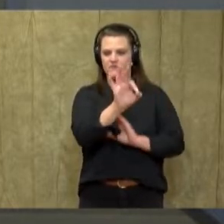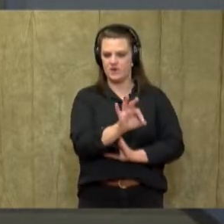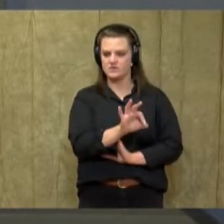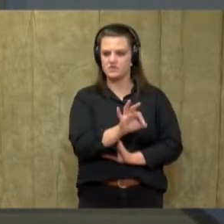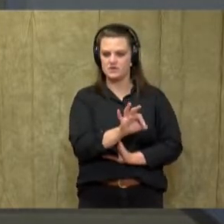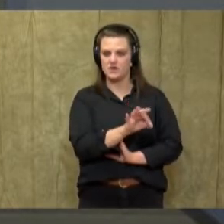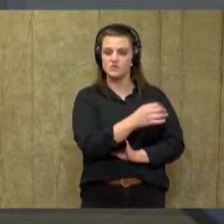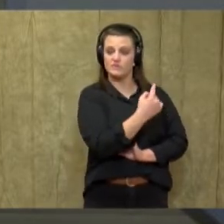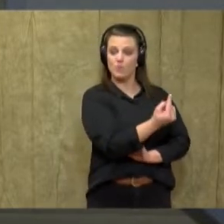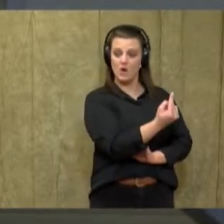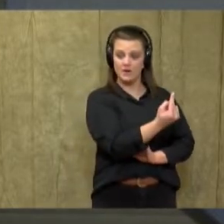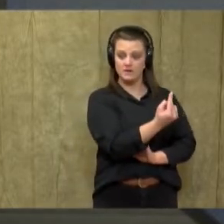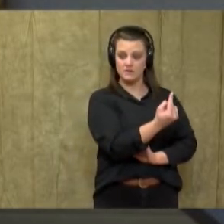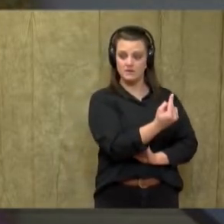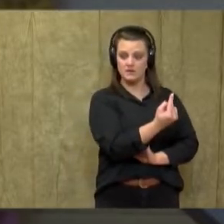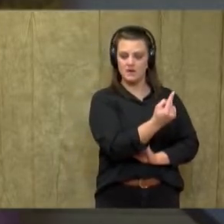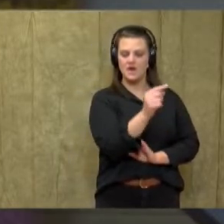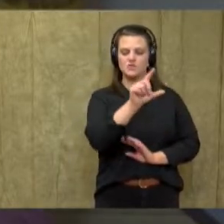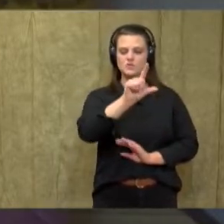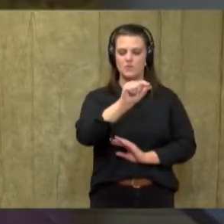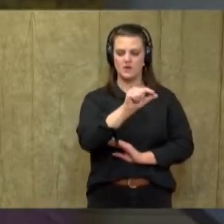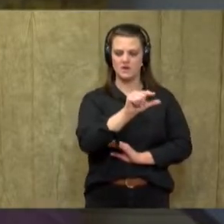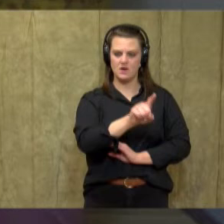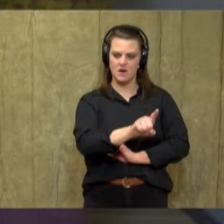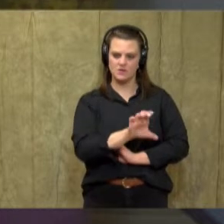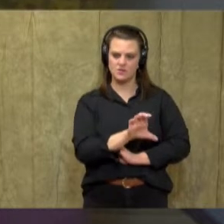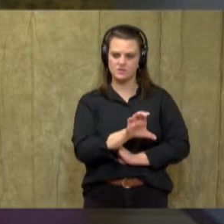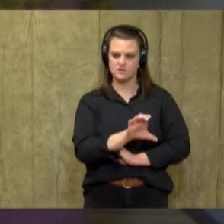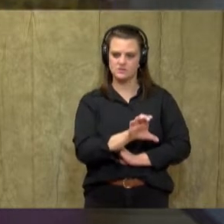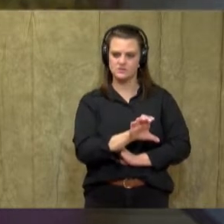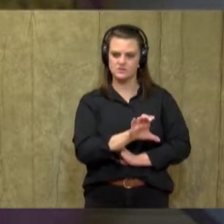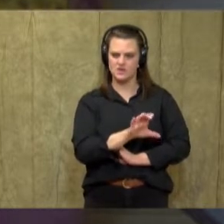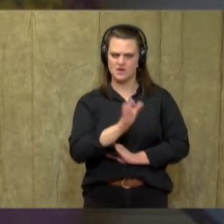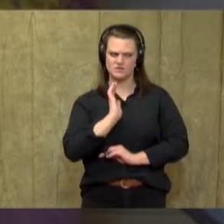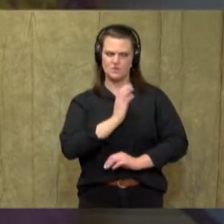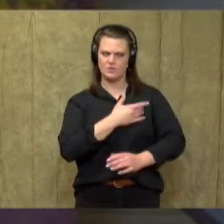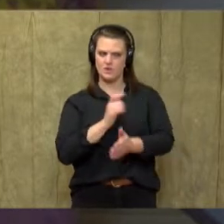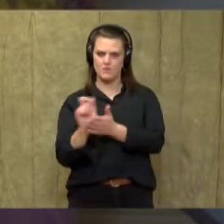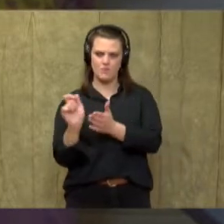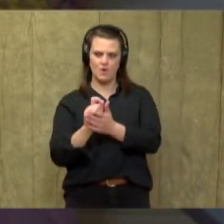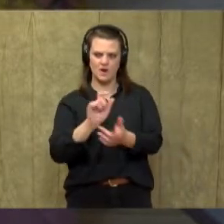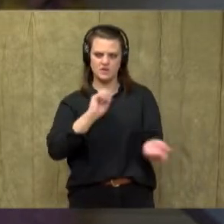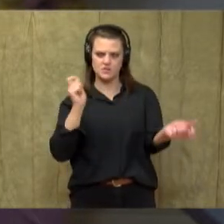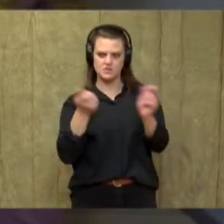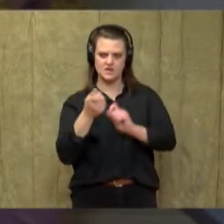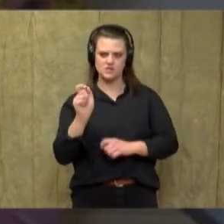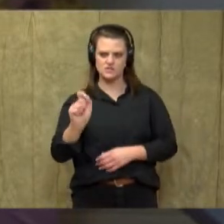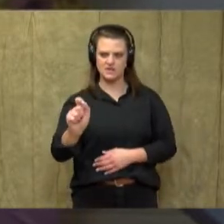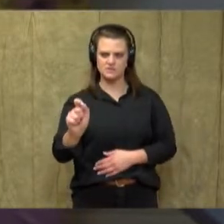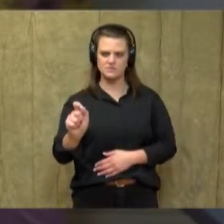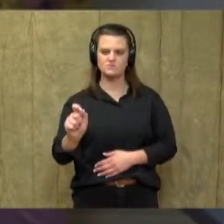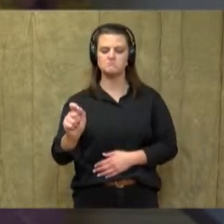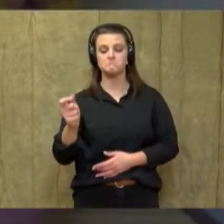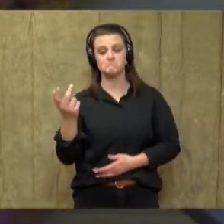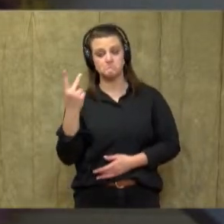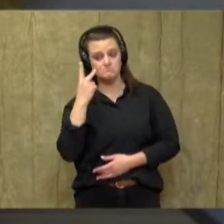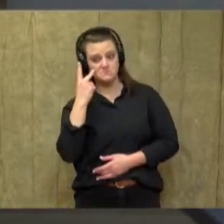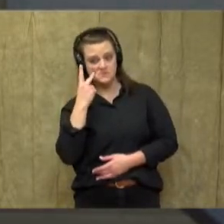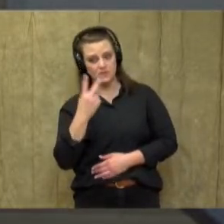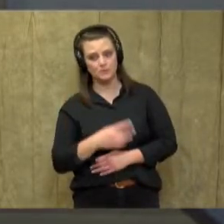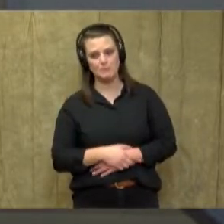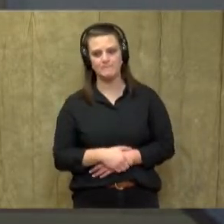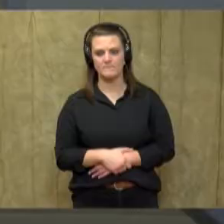1 and 20 hundredths. So can we write that in decimal form? Let's see.